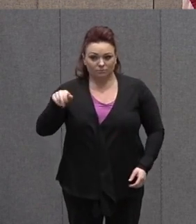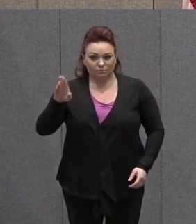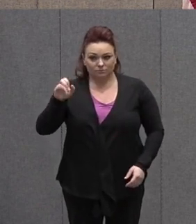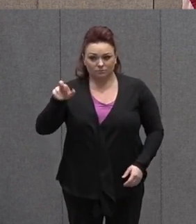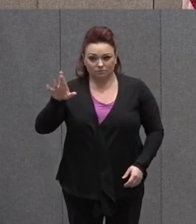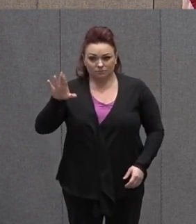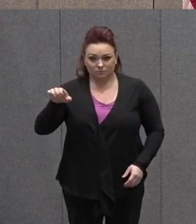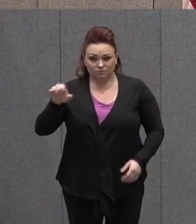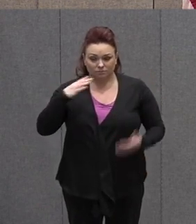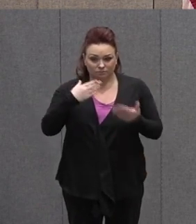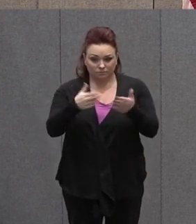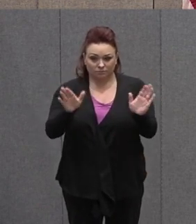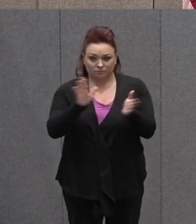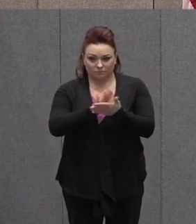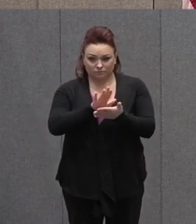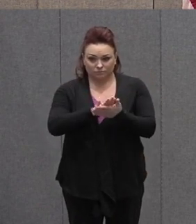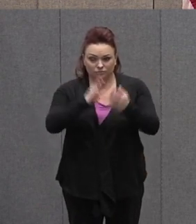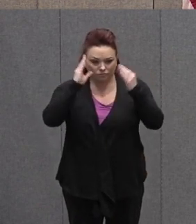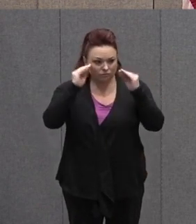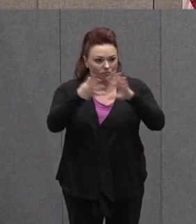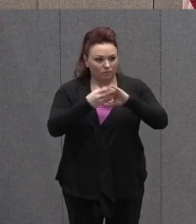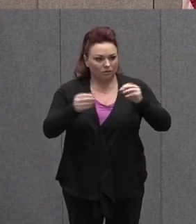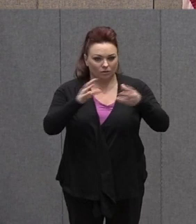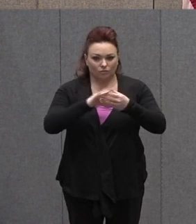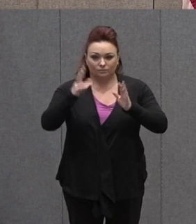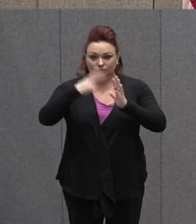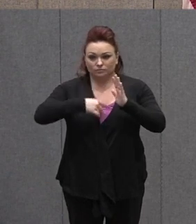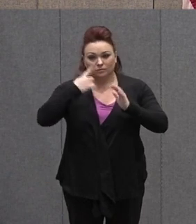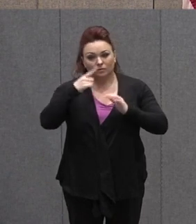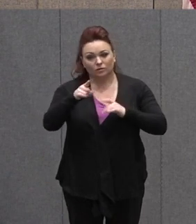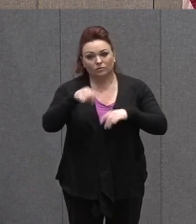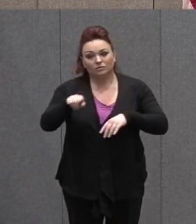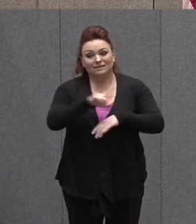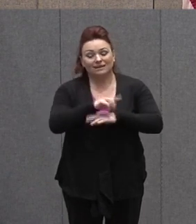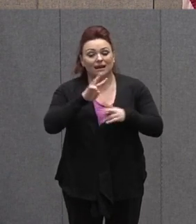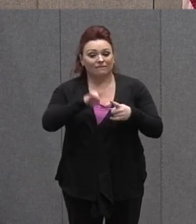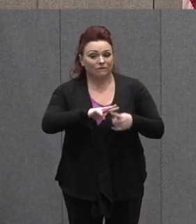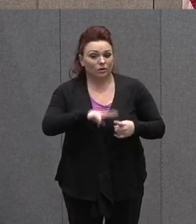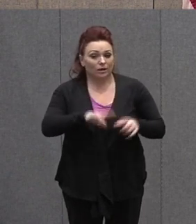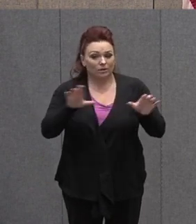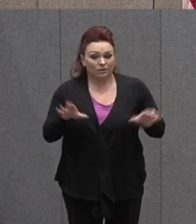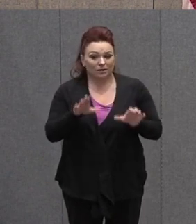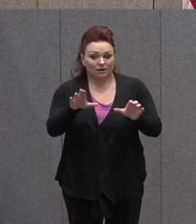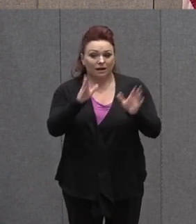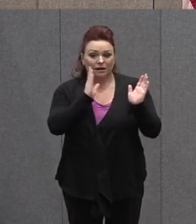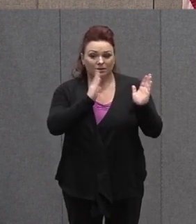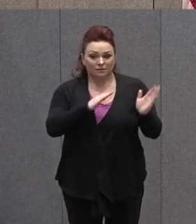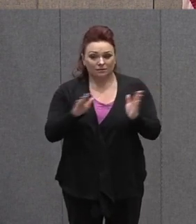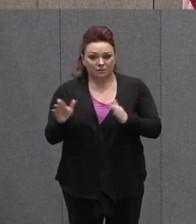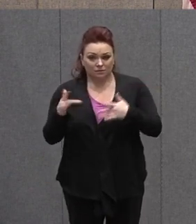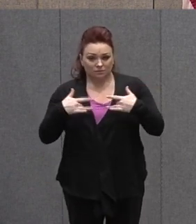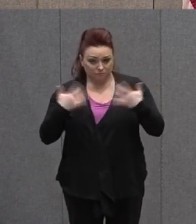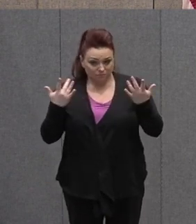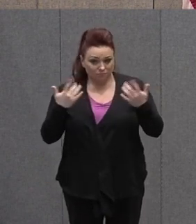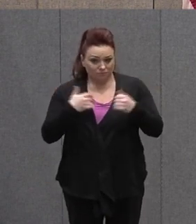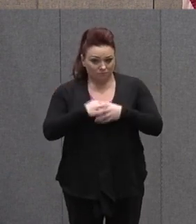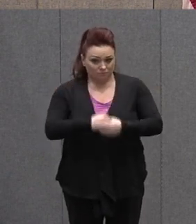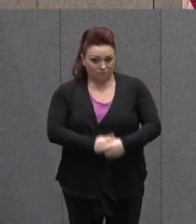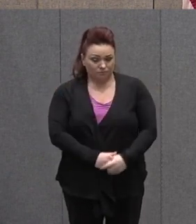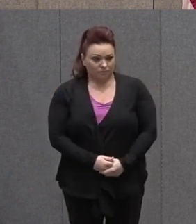story to read for you today, as well as a vocabulary activity and a sequencing events